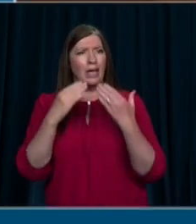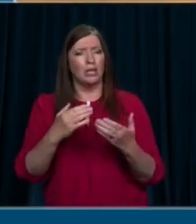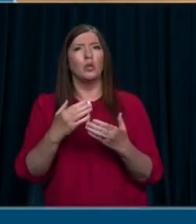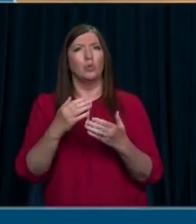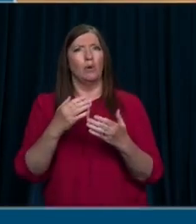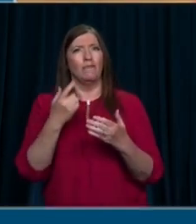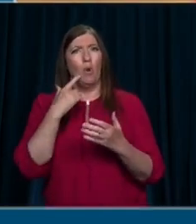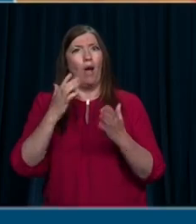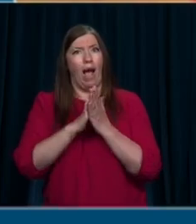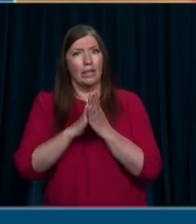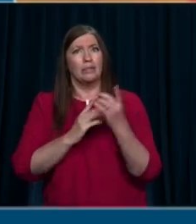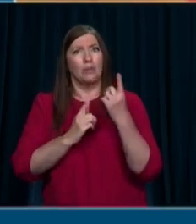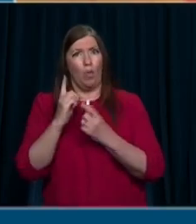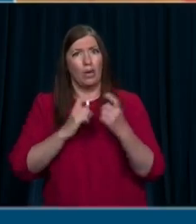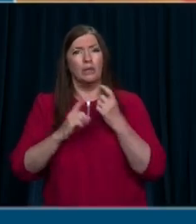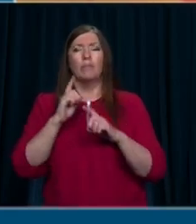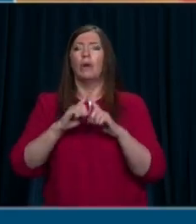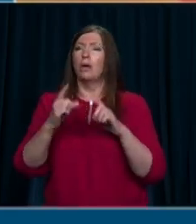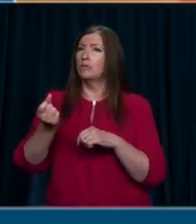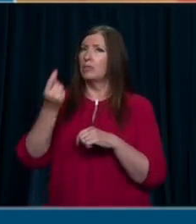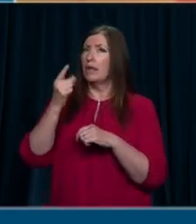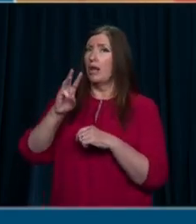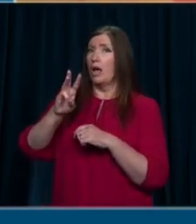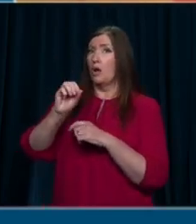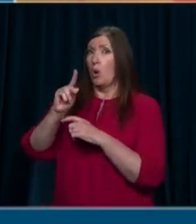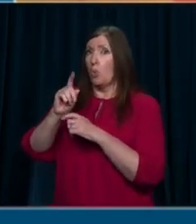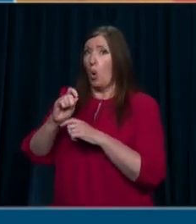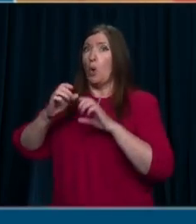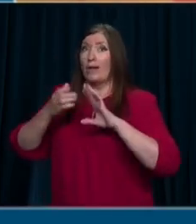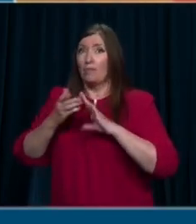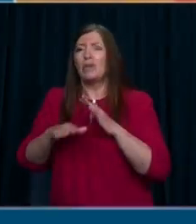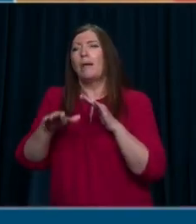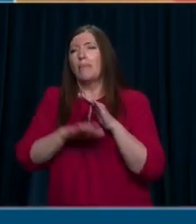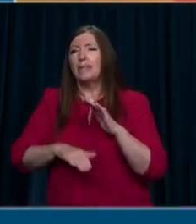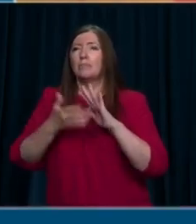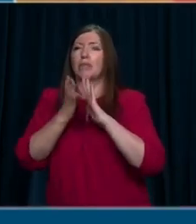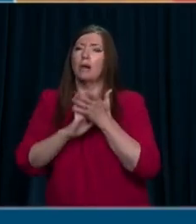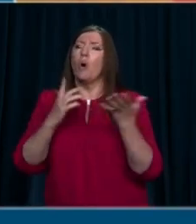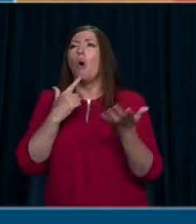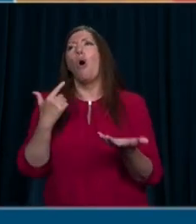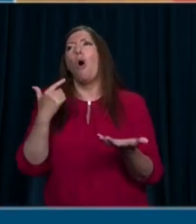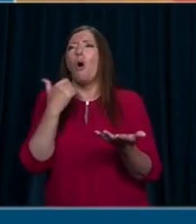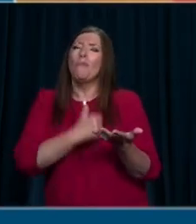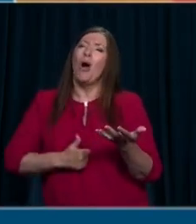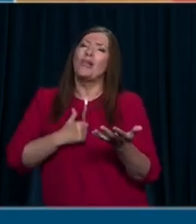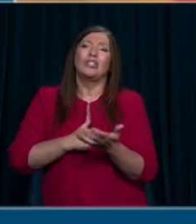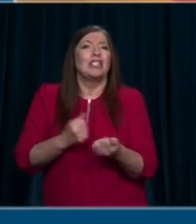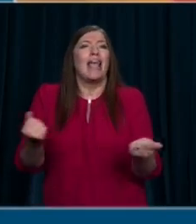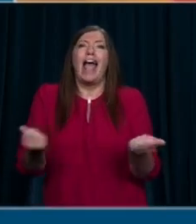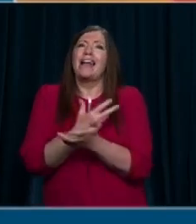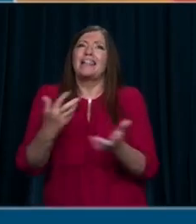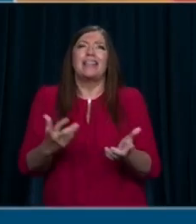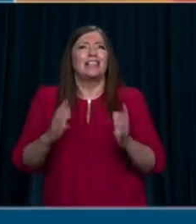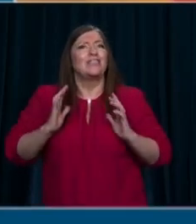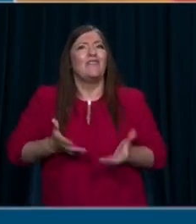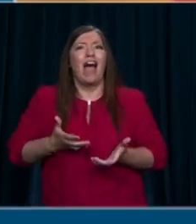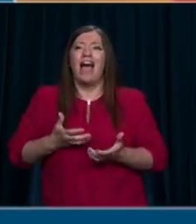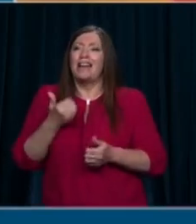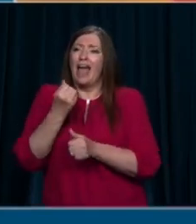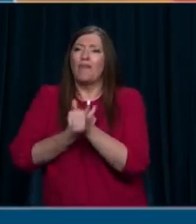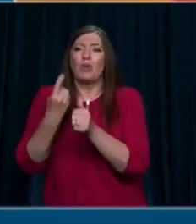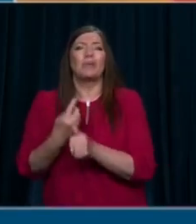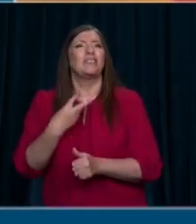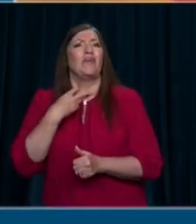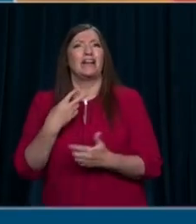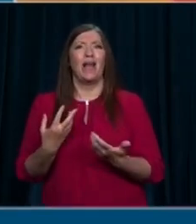that the woke community has basically become apologetic, that anything goes, that everybody's a victim, that somehow, and